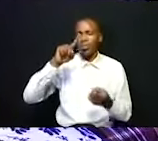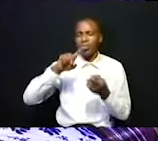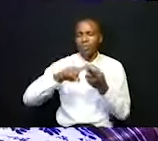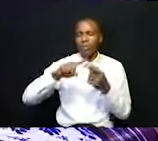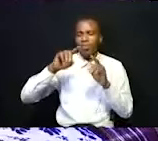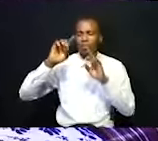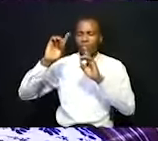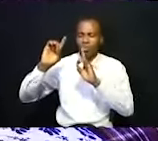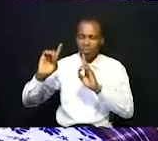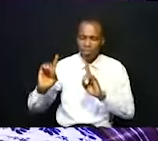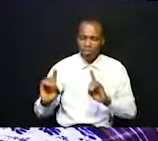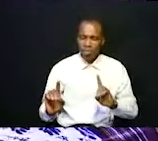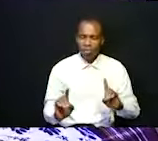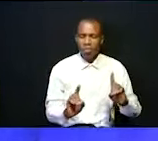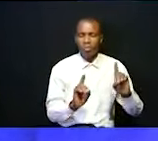need.